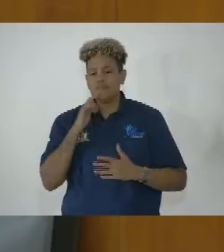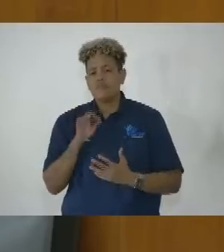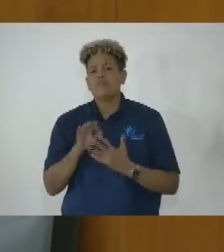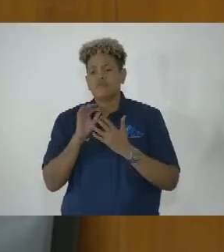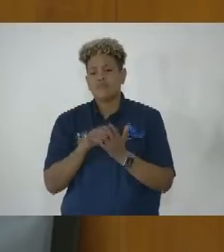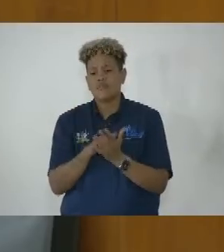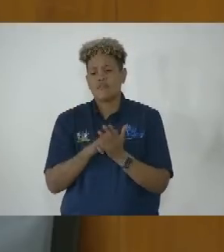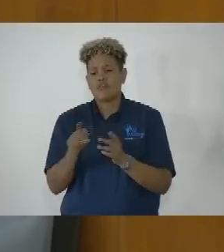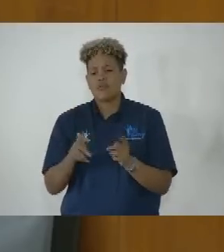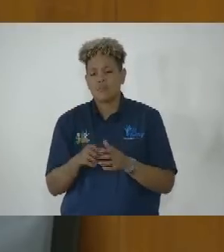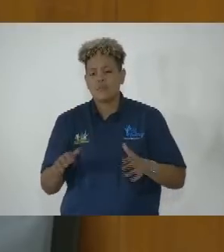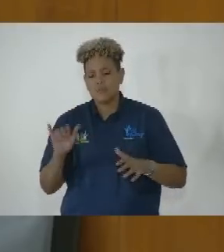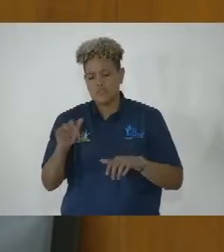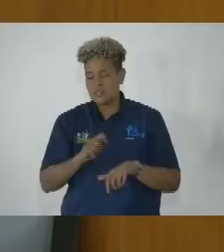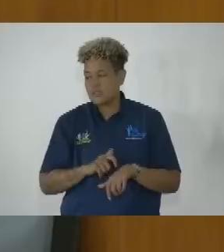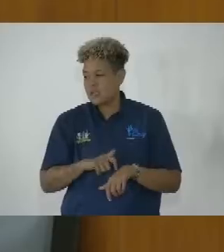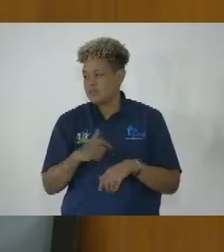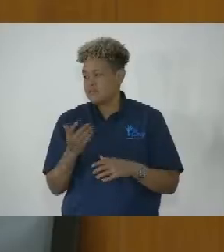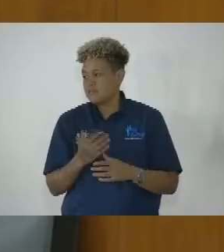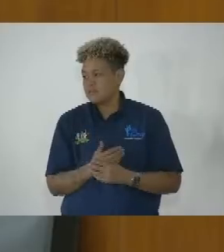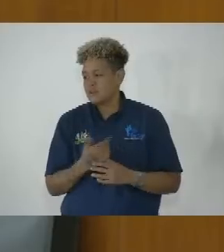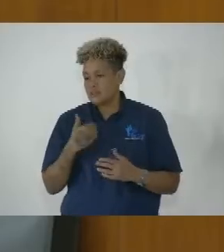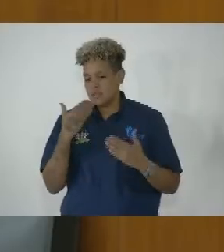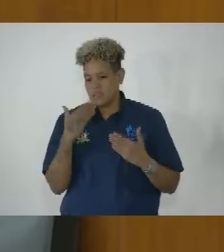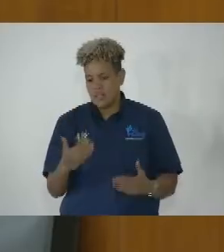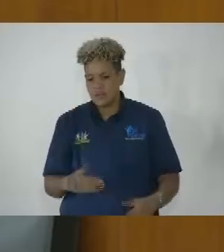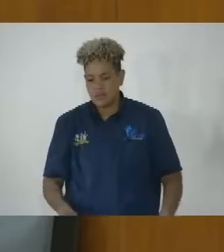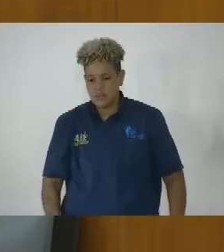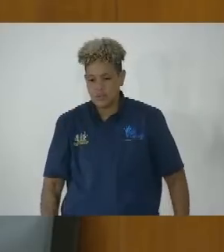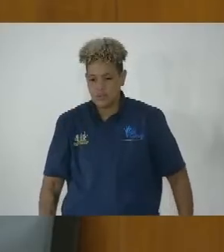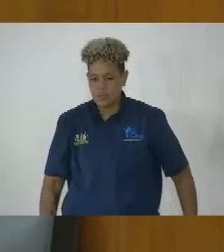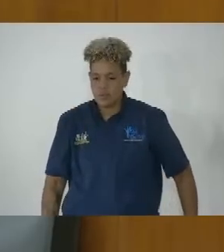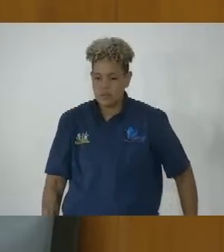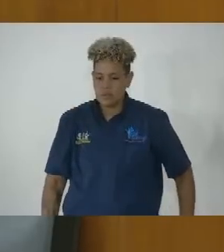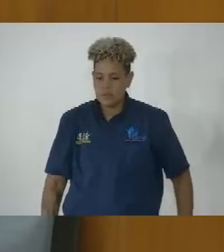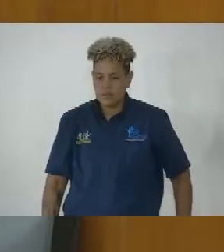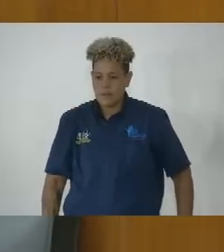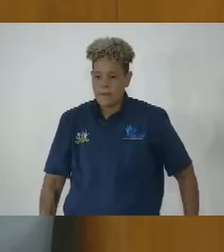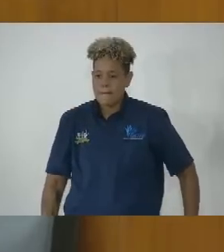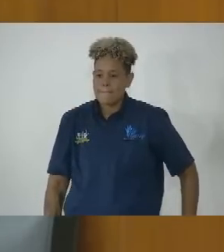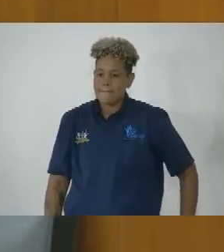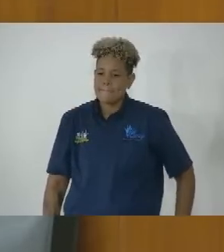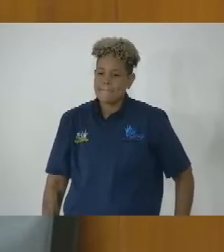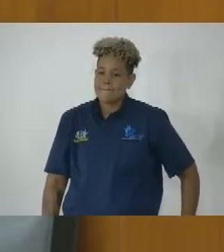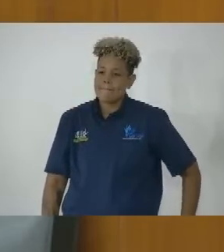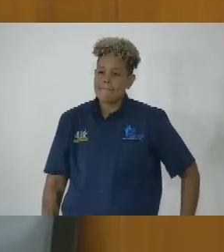vulnerable population at that time. I thank you, Mr. President.